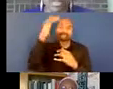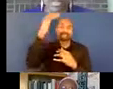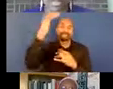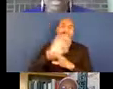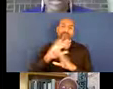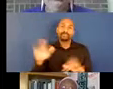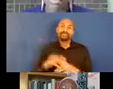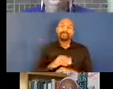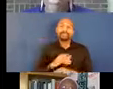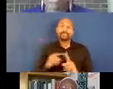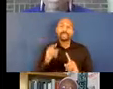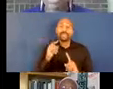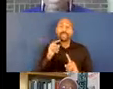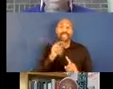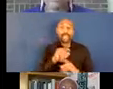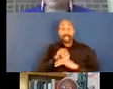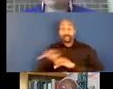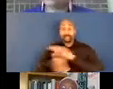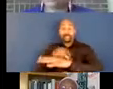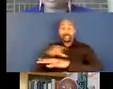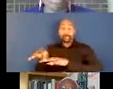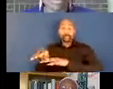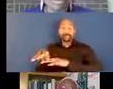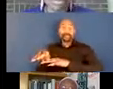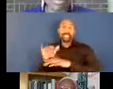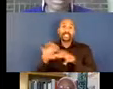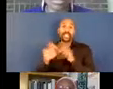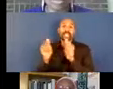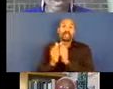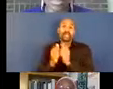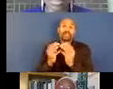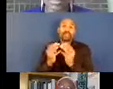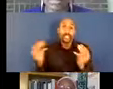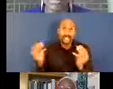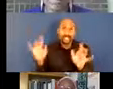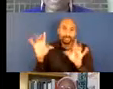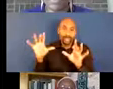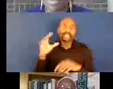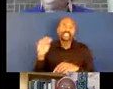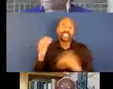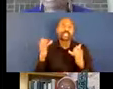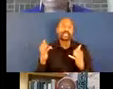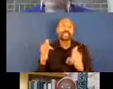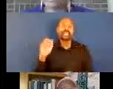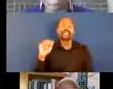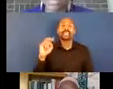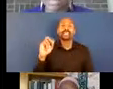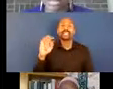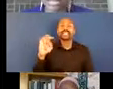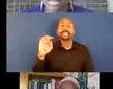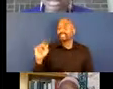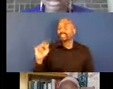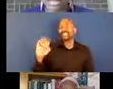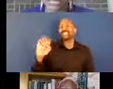relations, somehow detached from the material violence of current imperial and neoliberal projects. IR scholars are not